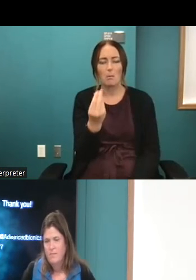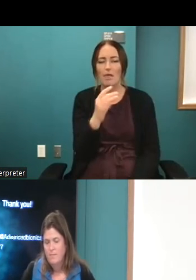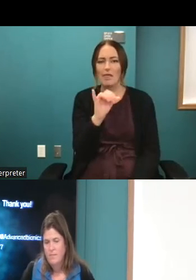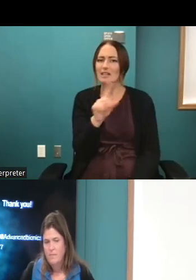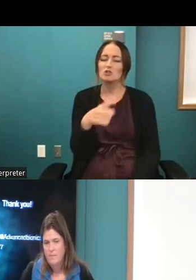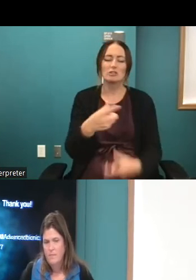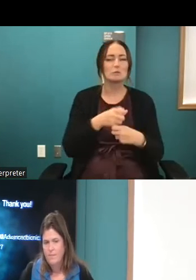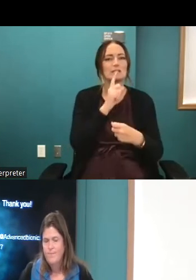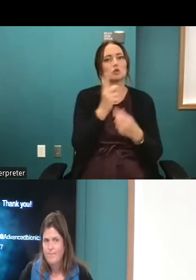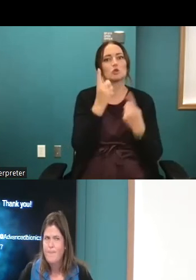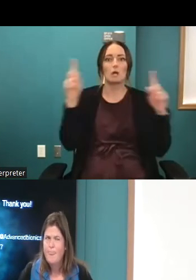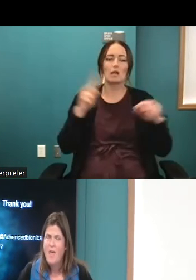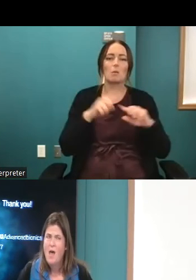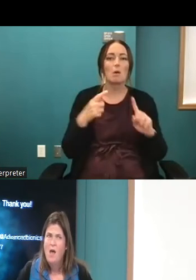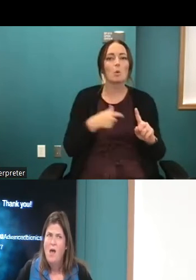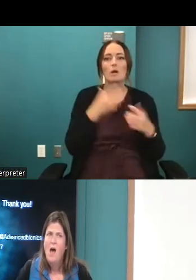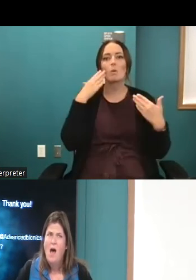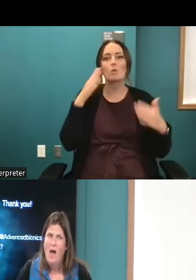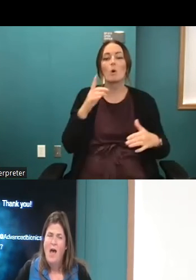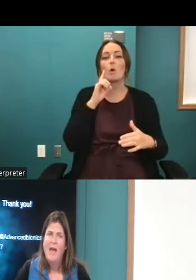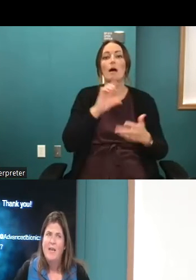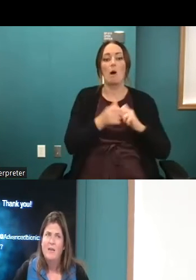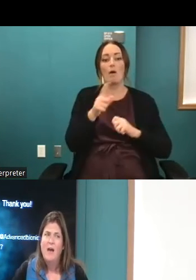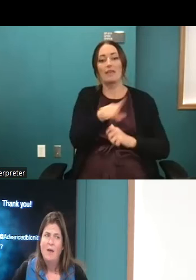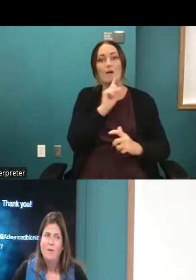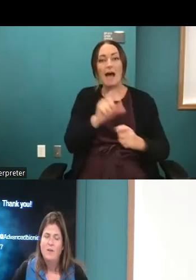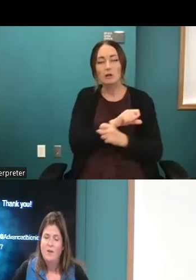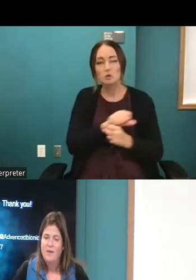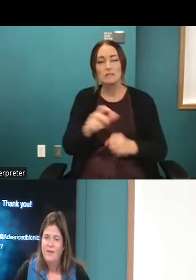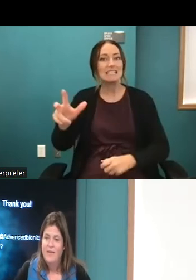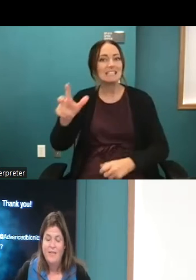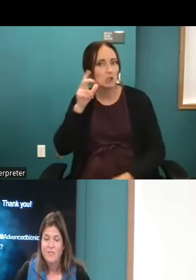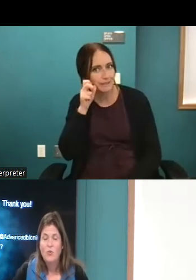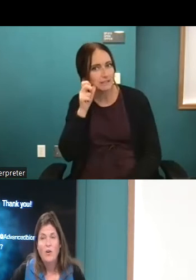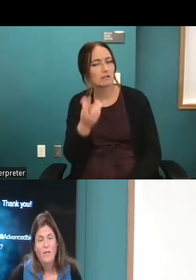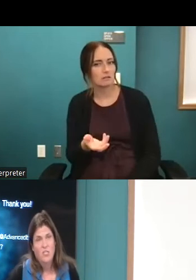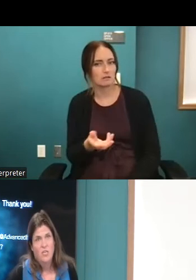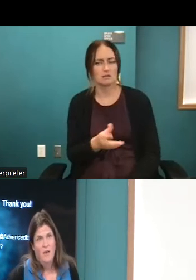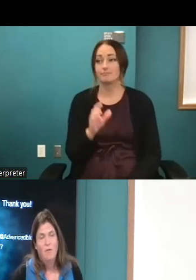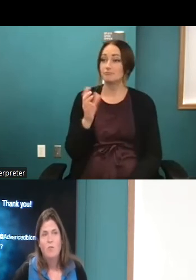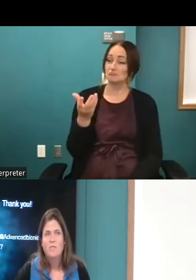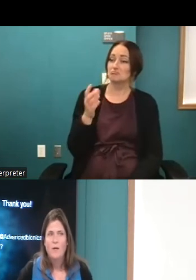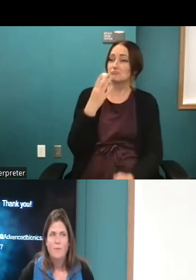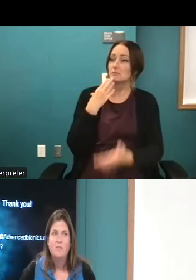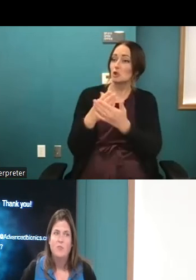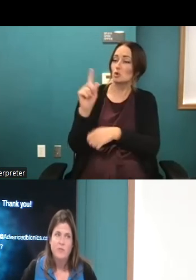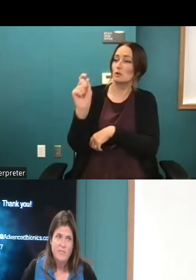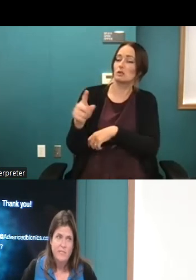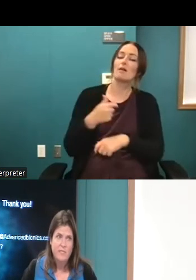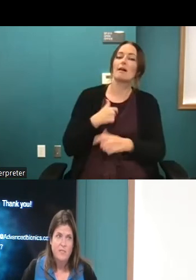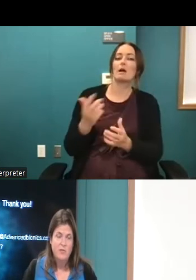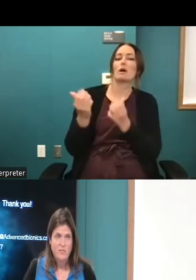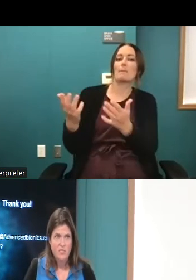we have no idea how they're actually hearing. I would, yeah, that's a great question. I would always recommend doing